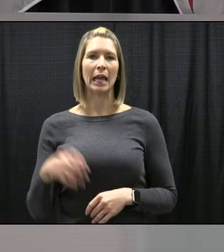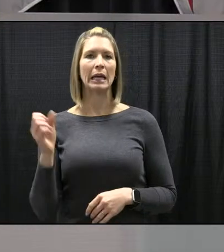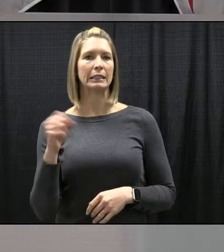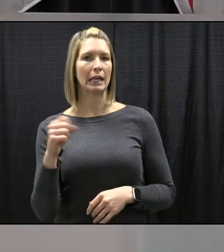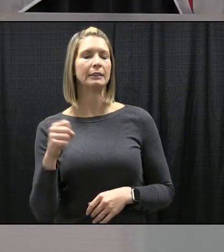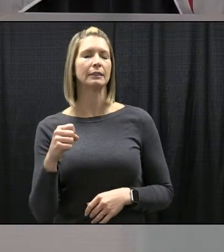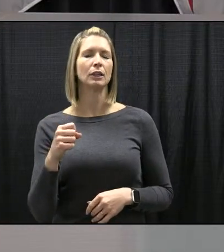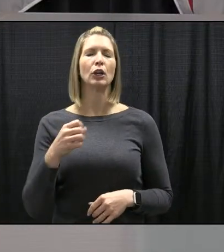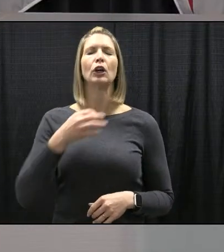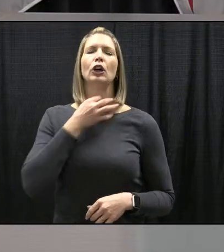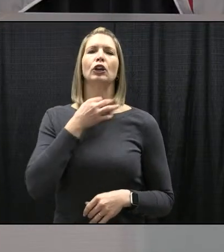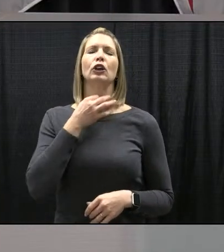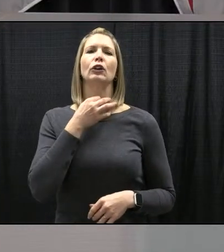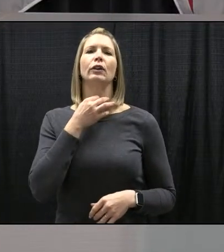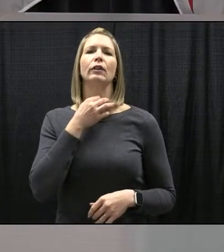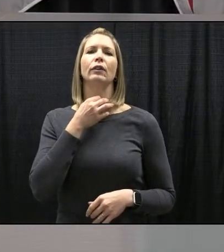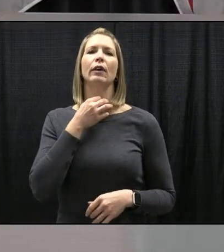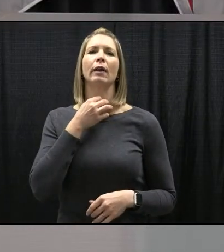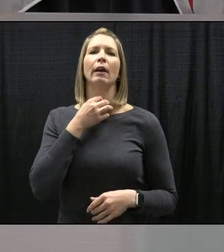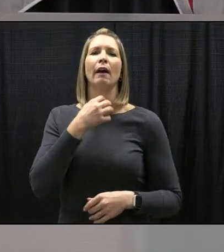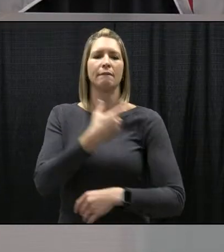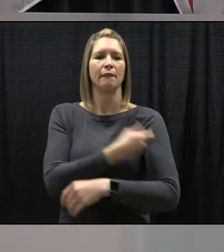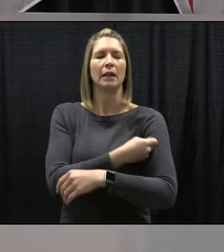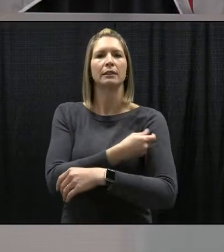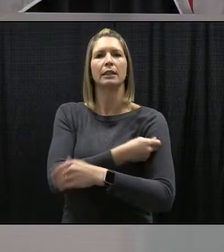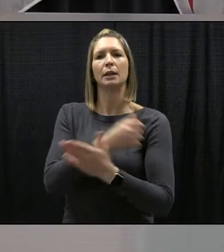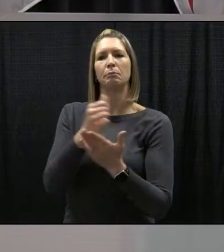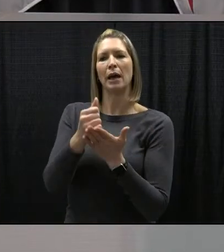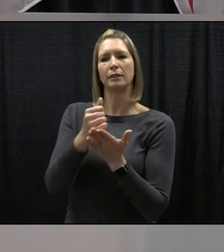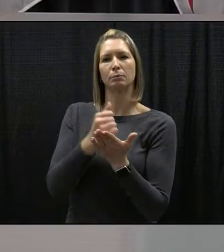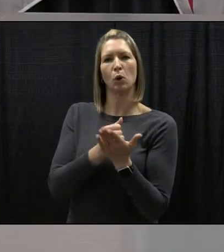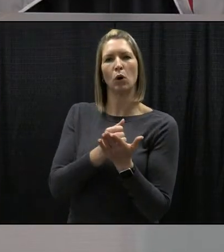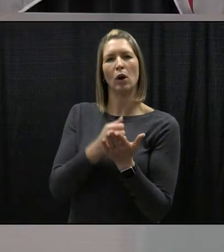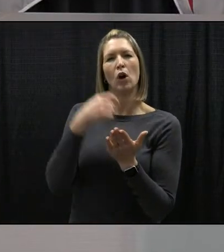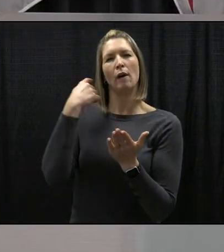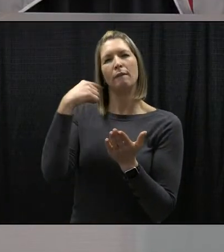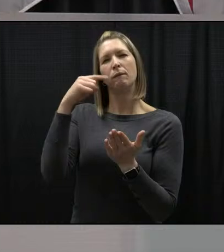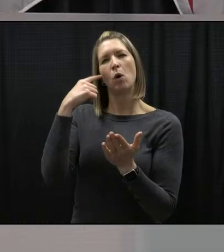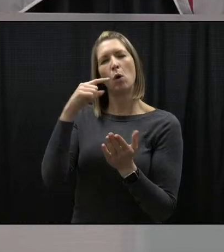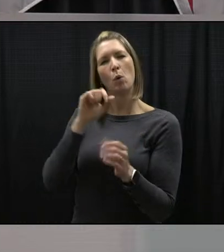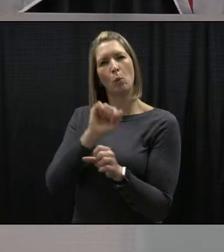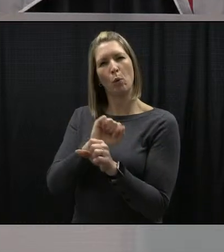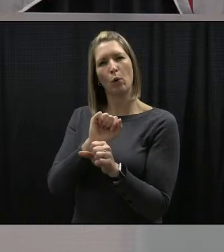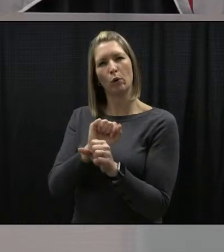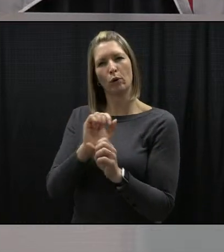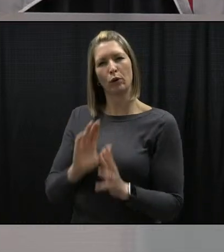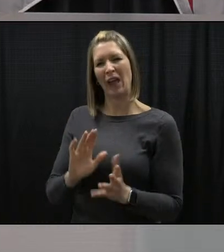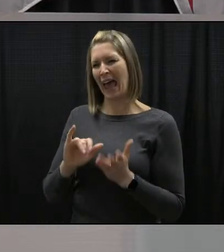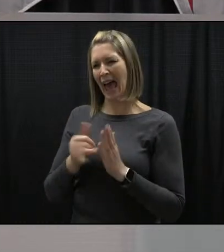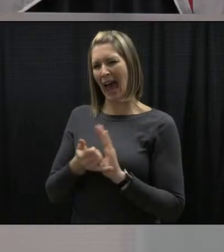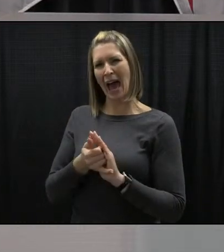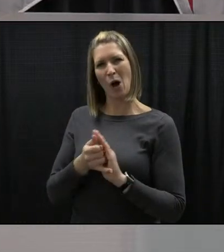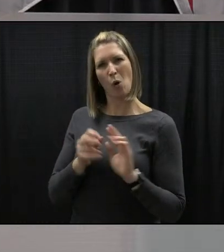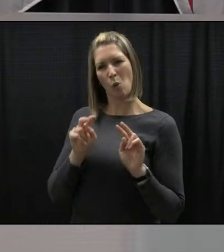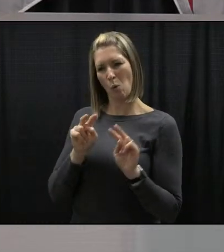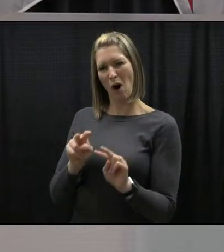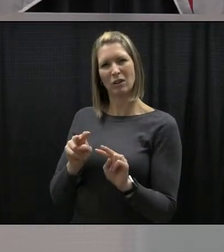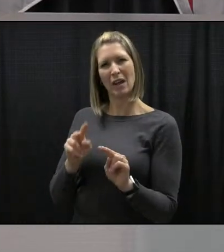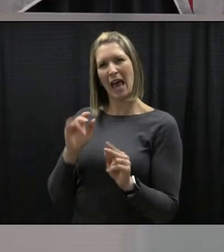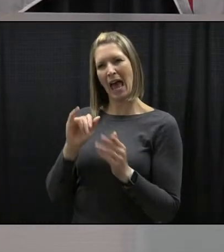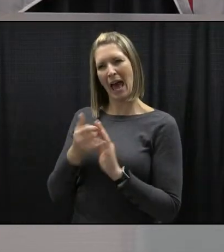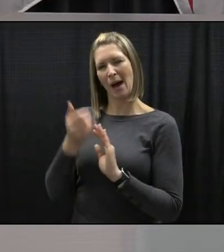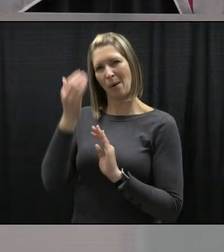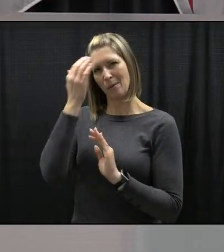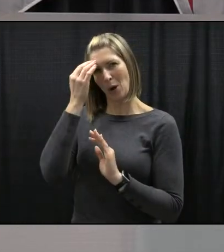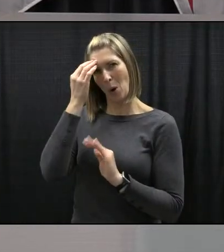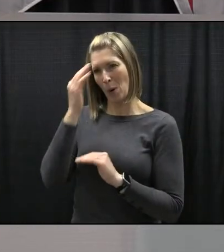about enforcement of the new vaccine passport rules, especially for employees, etc. What's being done to make sure that